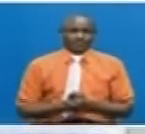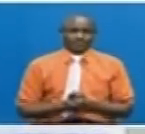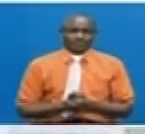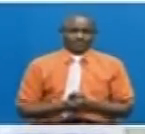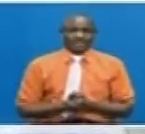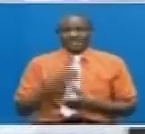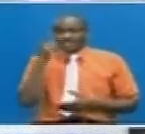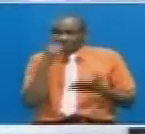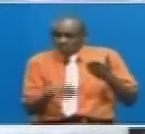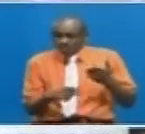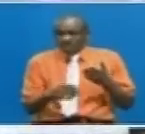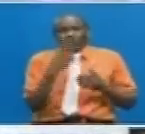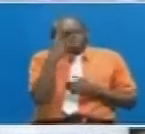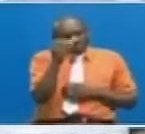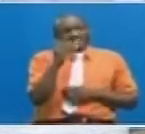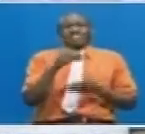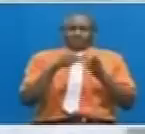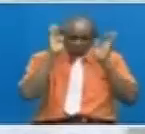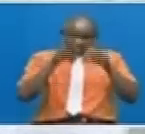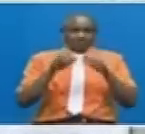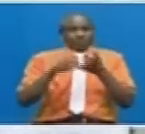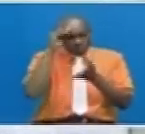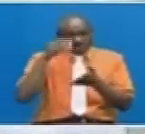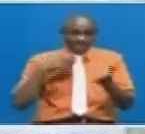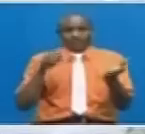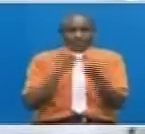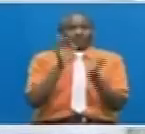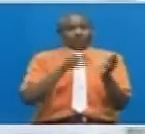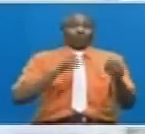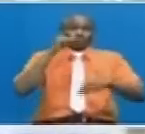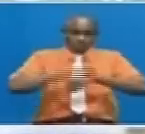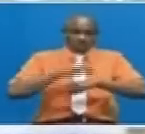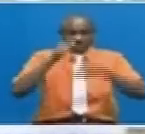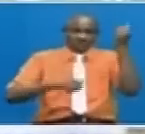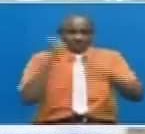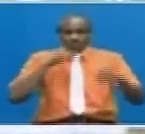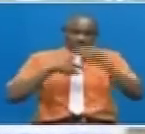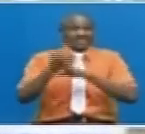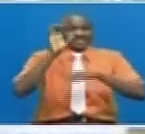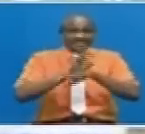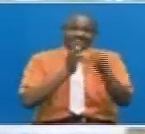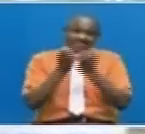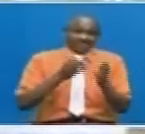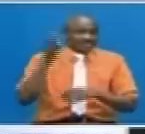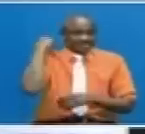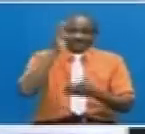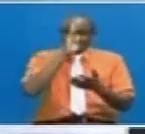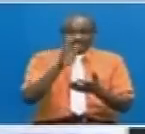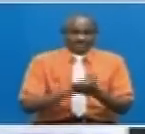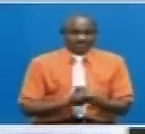It is alleged that 40 Muslim students were suspended on Monday after refusing to attend a church service last